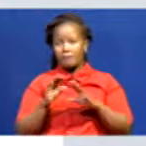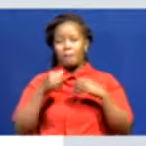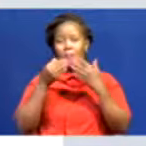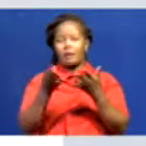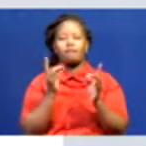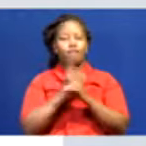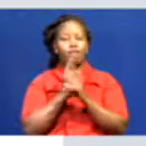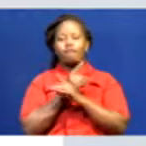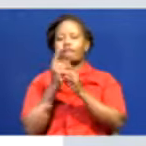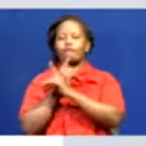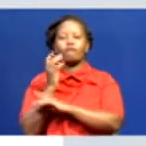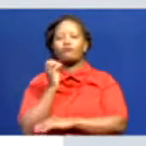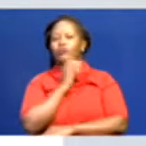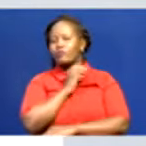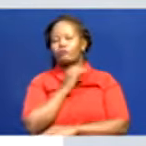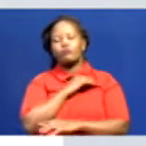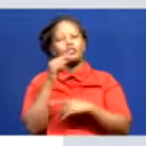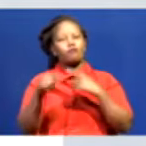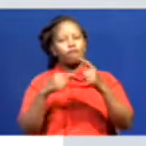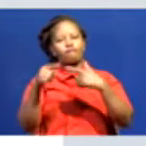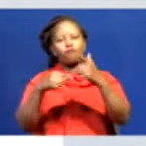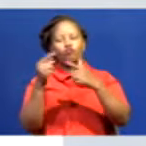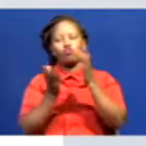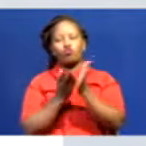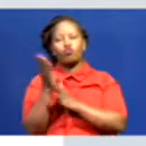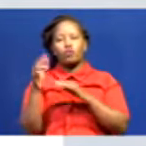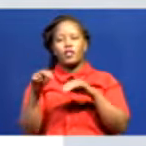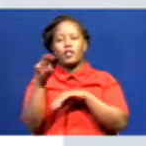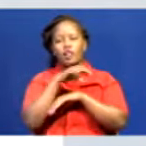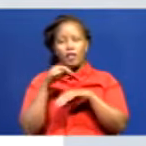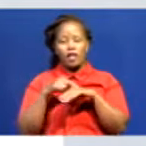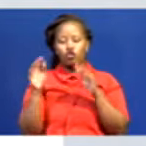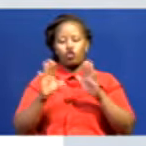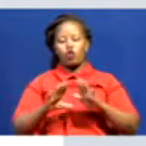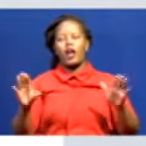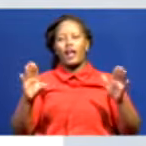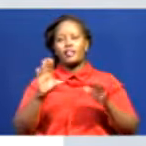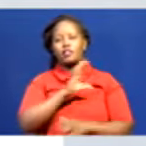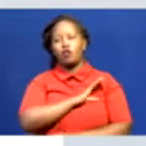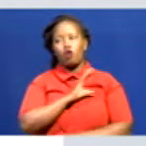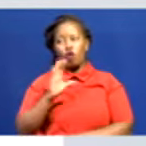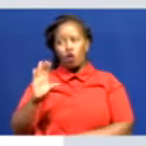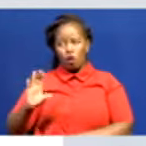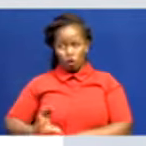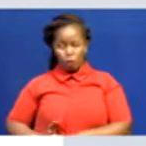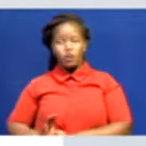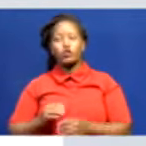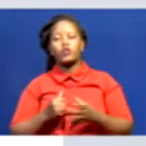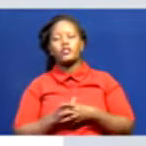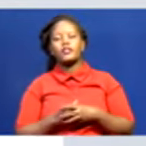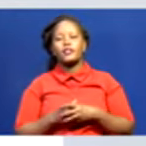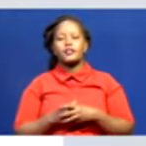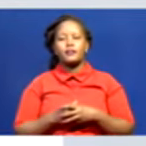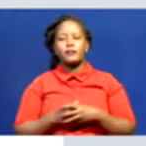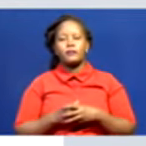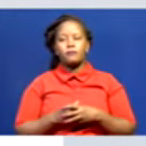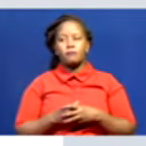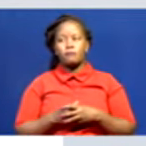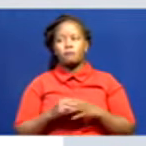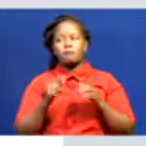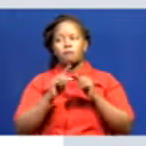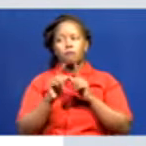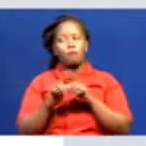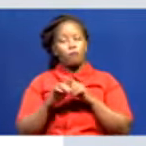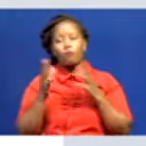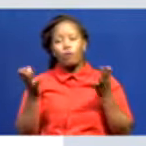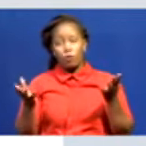of the remainder is ongoing, of course, through the National Lands Commission. I hope I've answered your question. And of course,